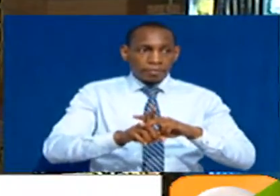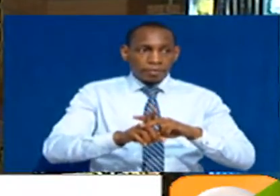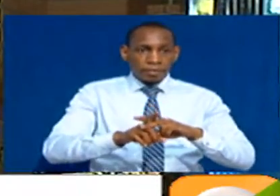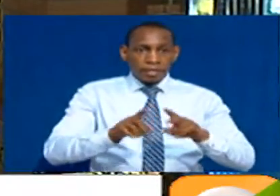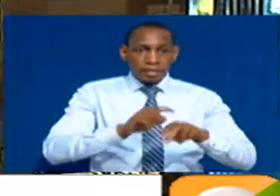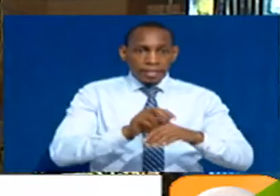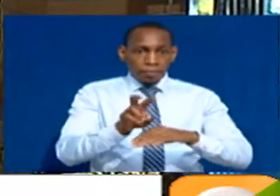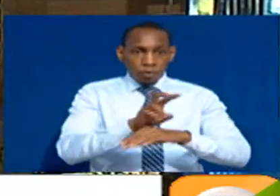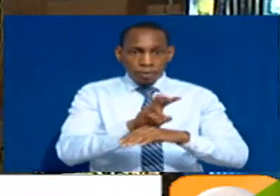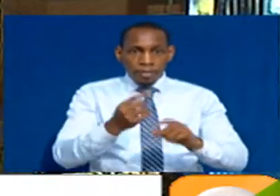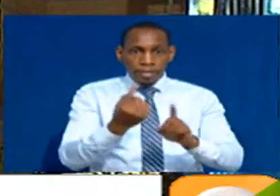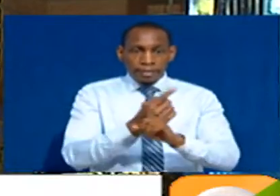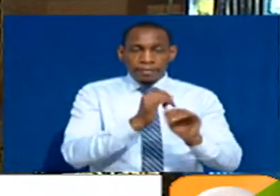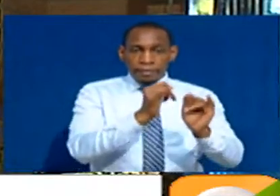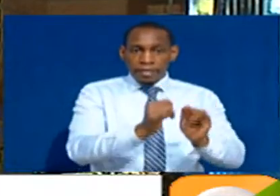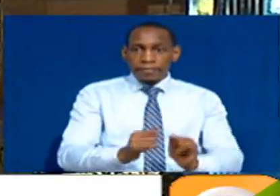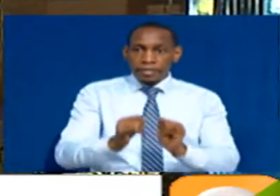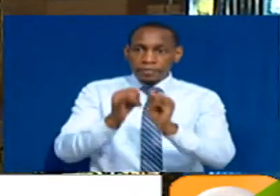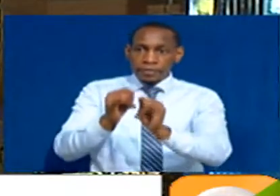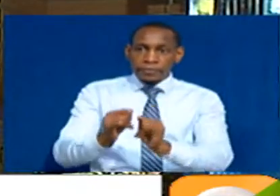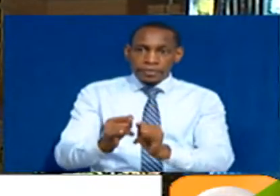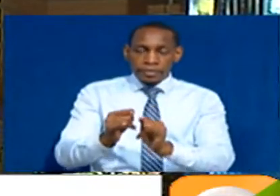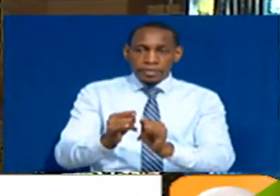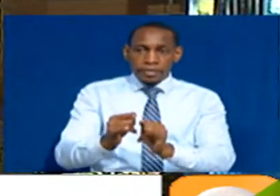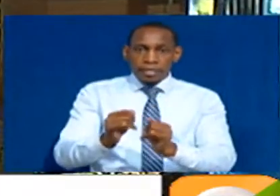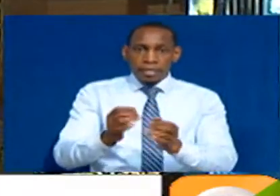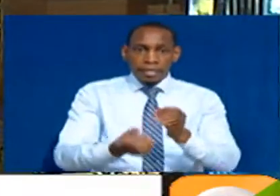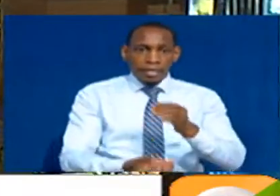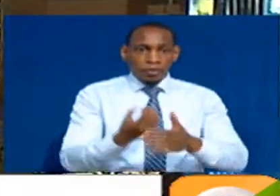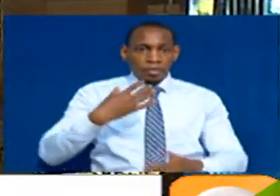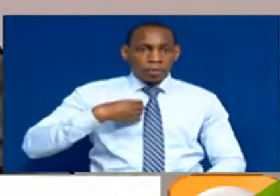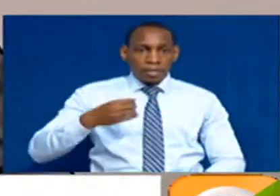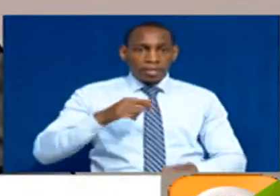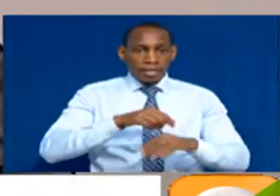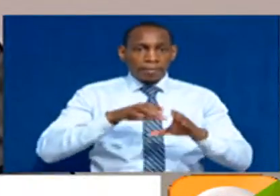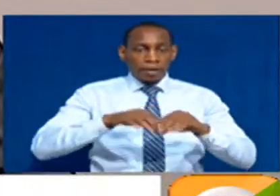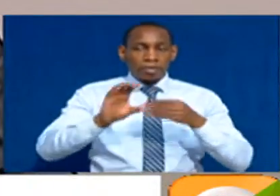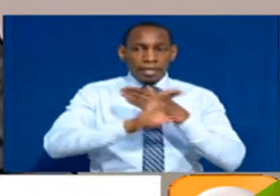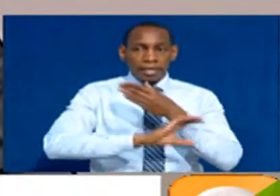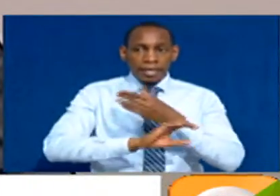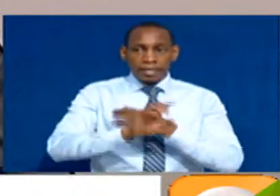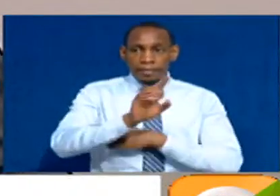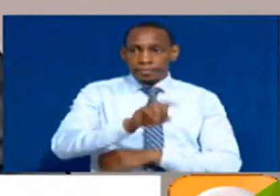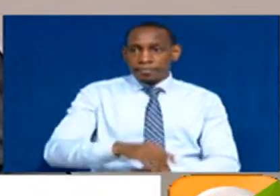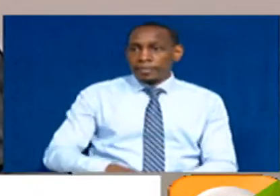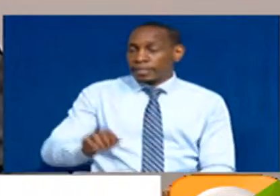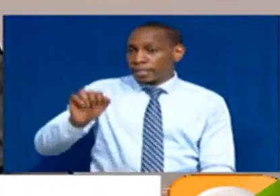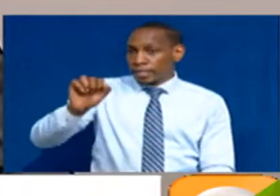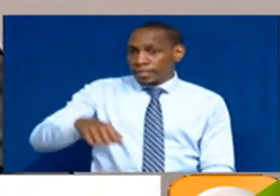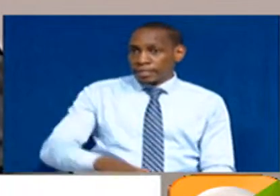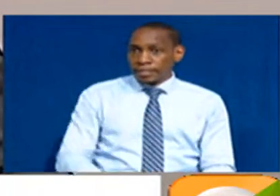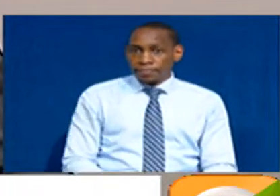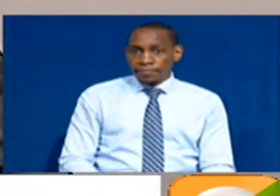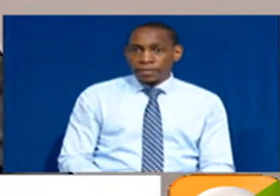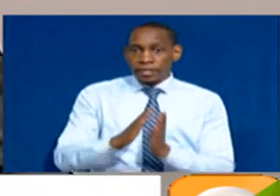various individuals and some of their sources of wealth abroad? Yeah, part of what this exposé has not